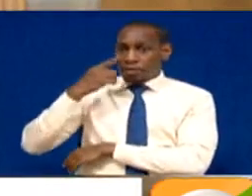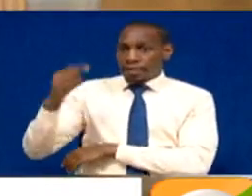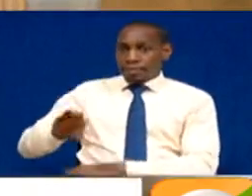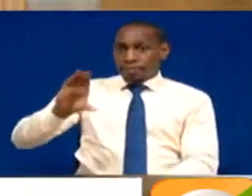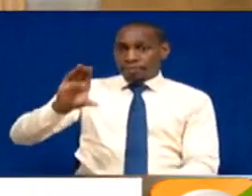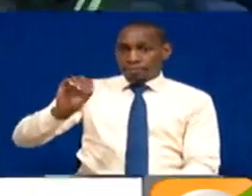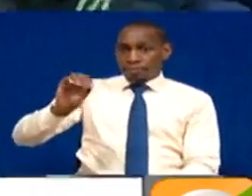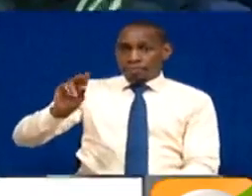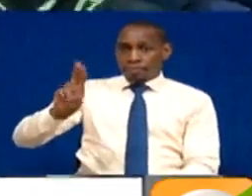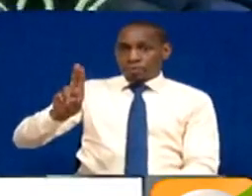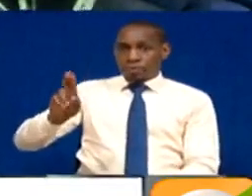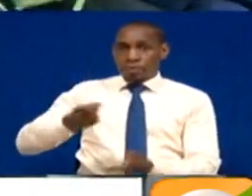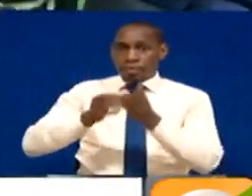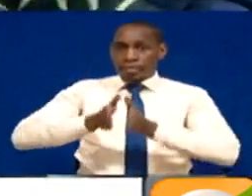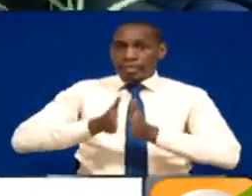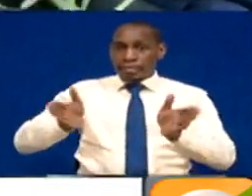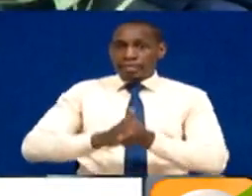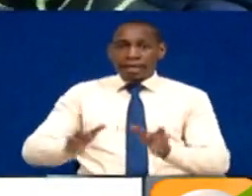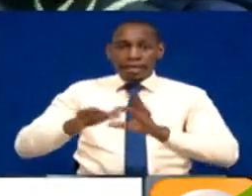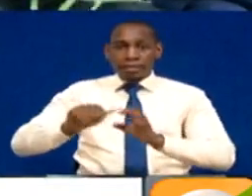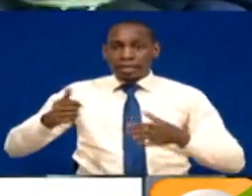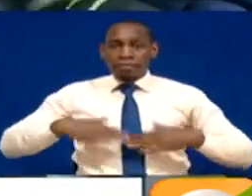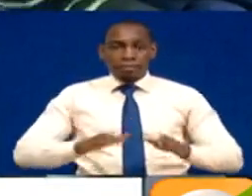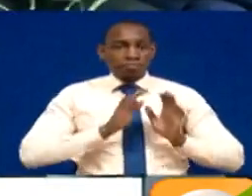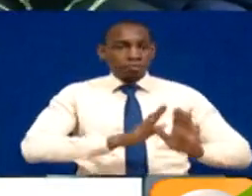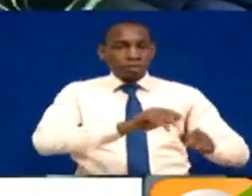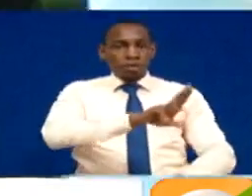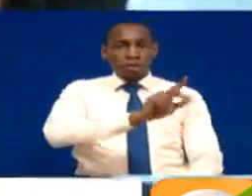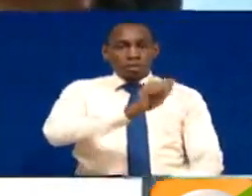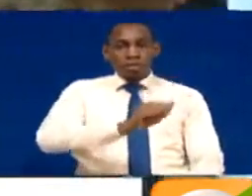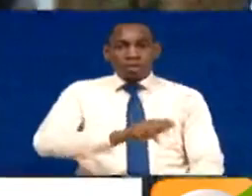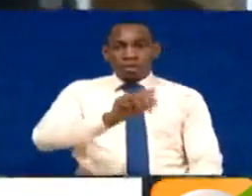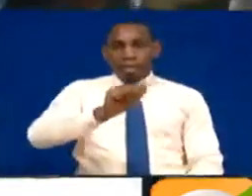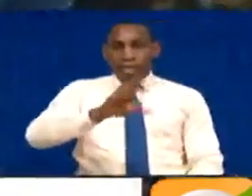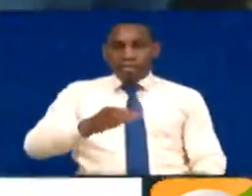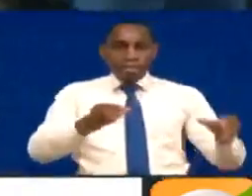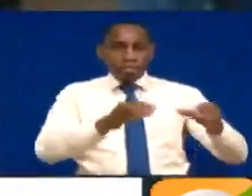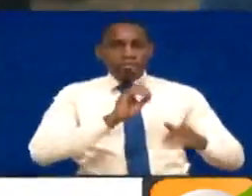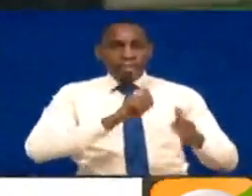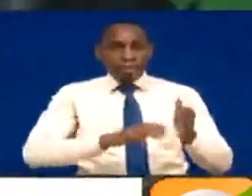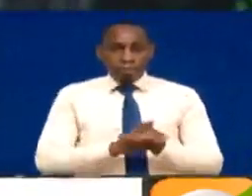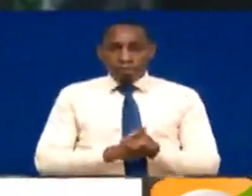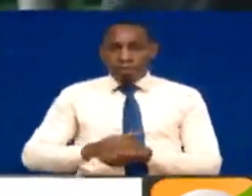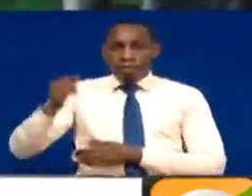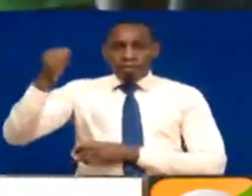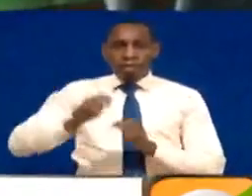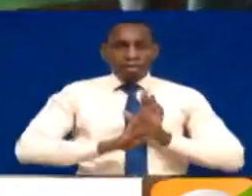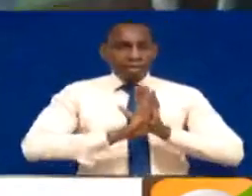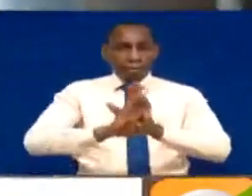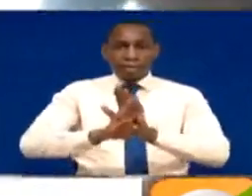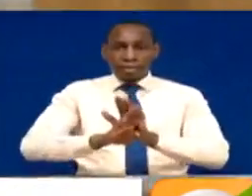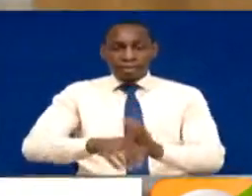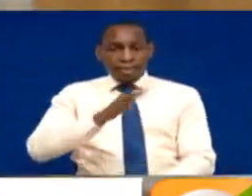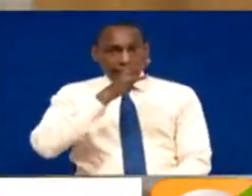Kotu Secretary General Francis Atwoli joined those dismissing the UDA-ANC alliance, terming it politics of betrayal